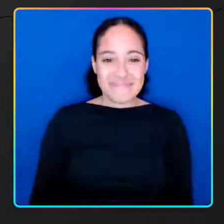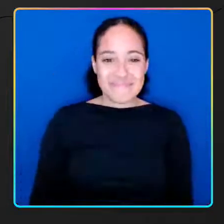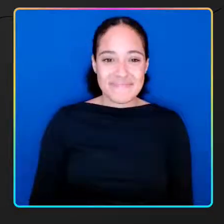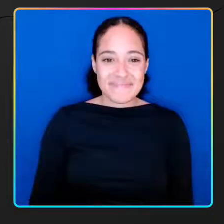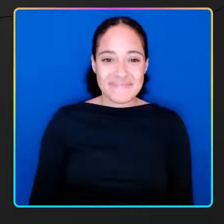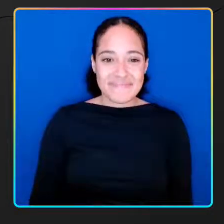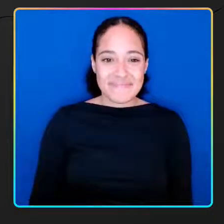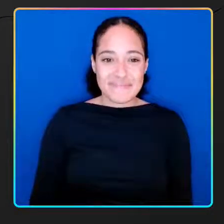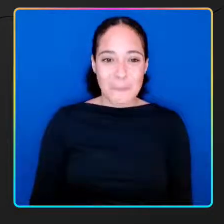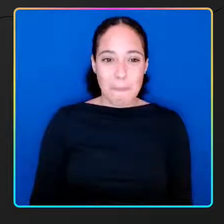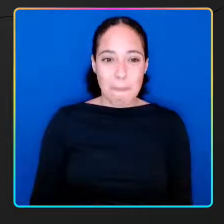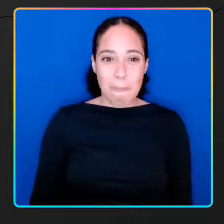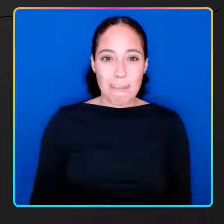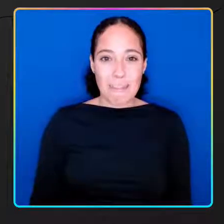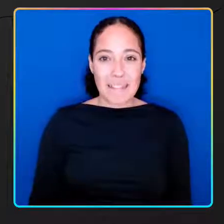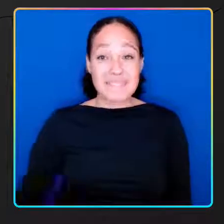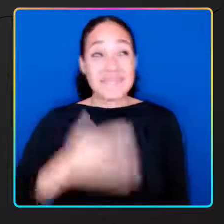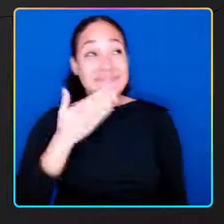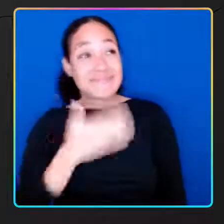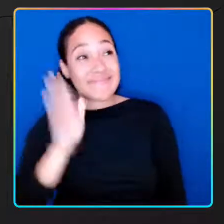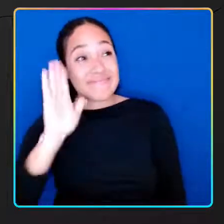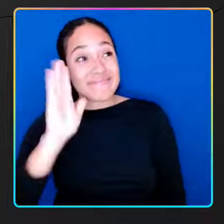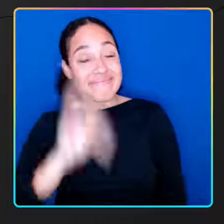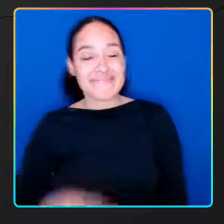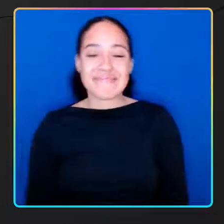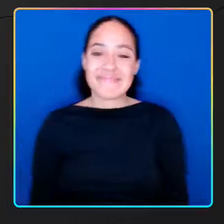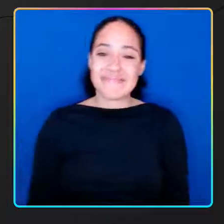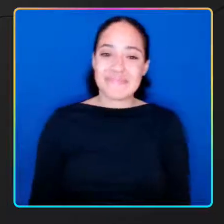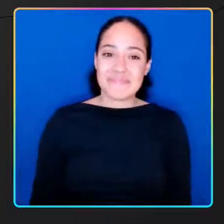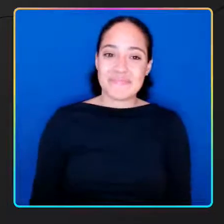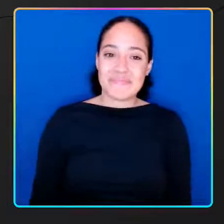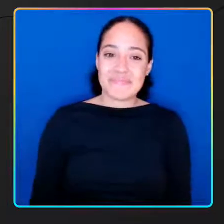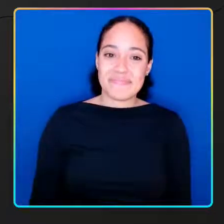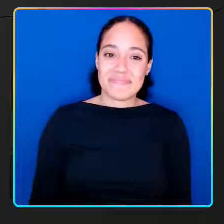Thank you. All right, we'll see you shortly. Bye.